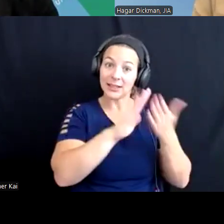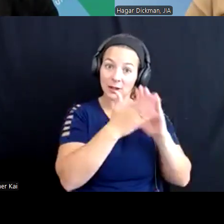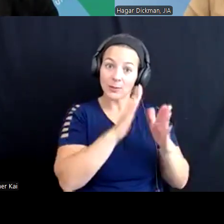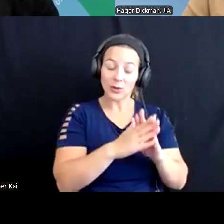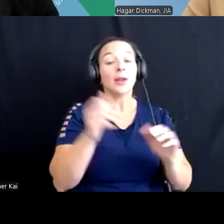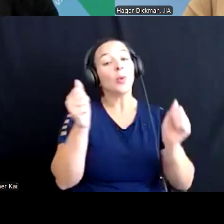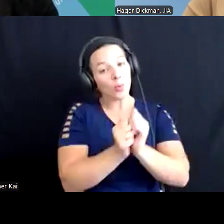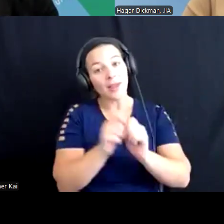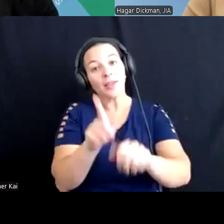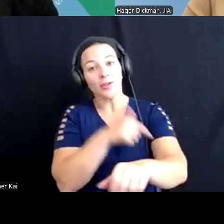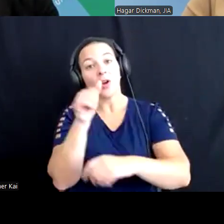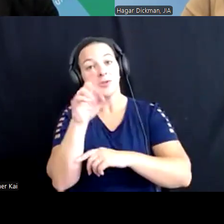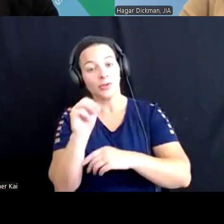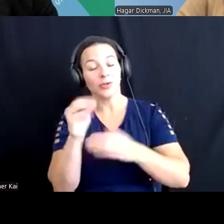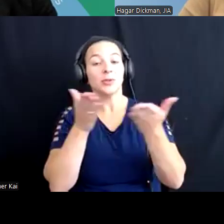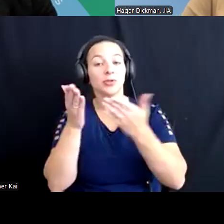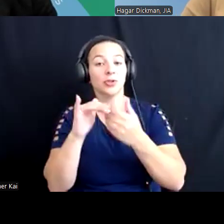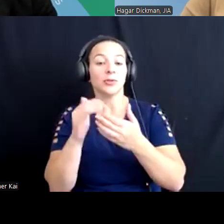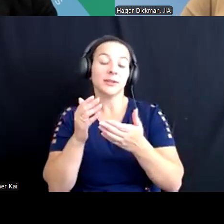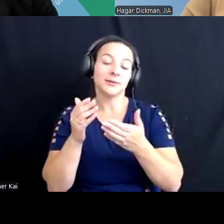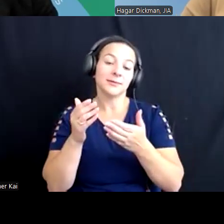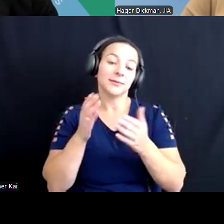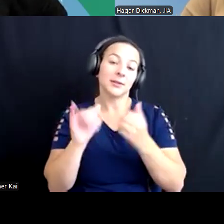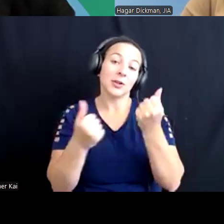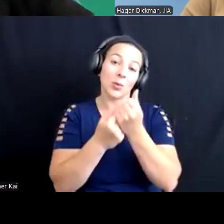long-term services, supports, and case management.